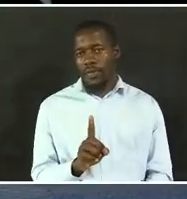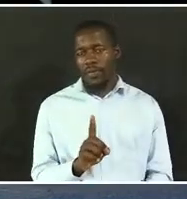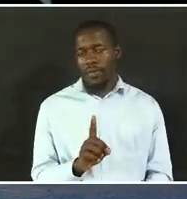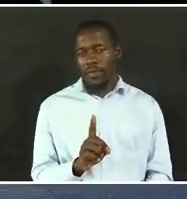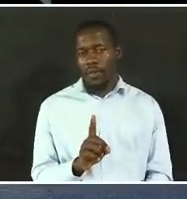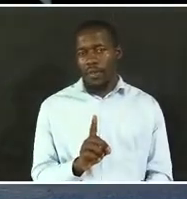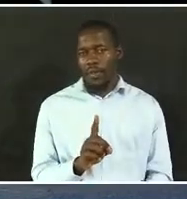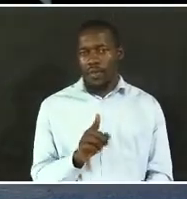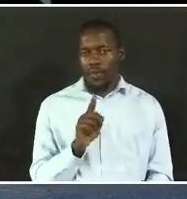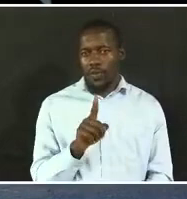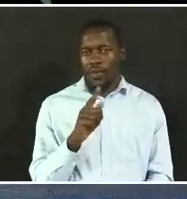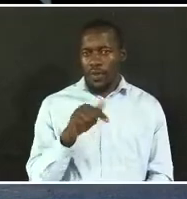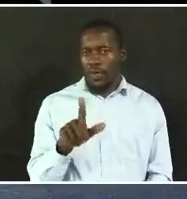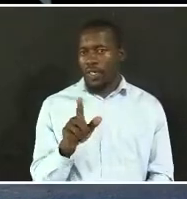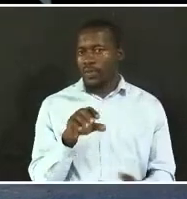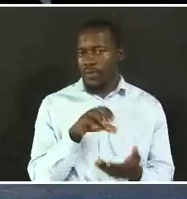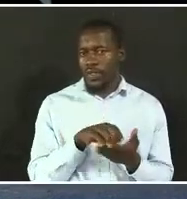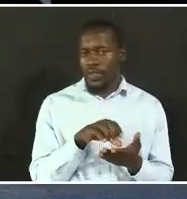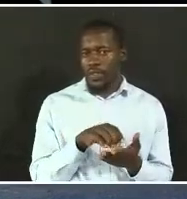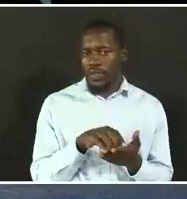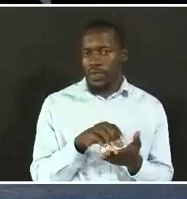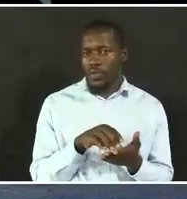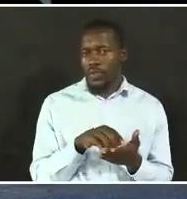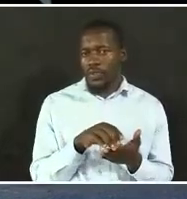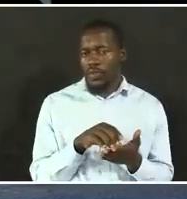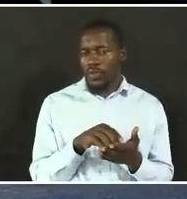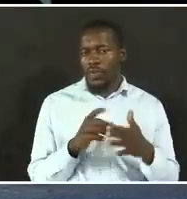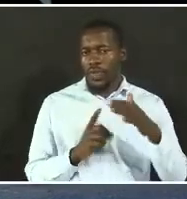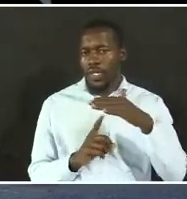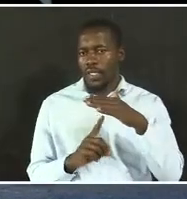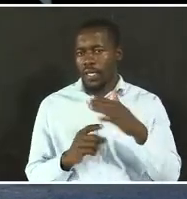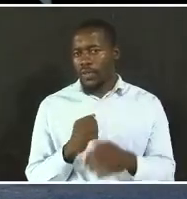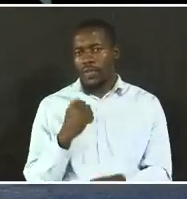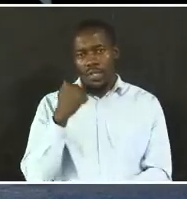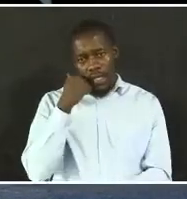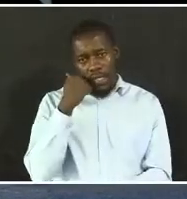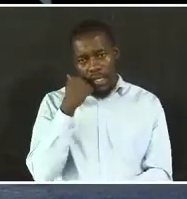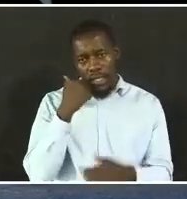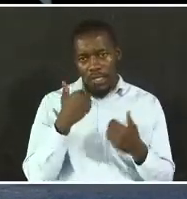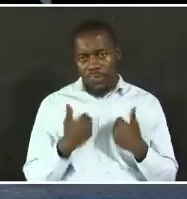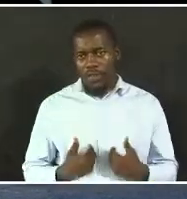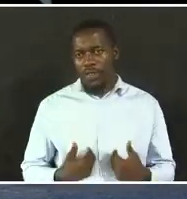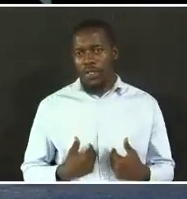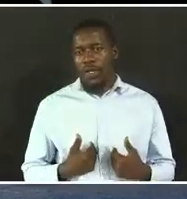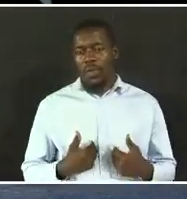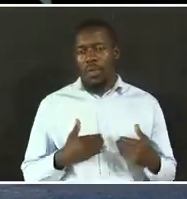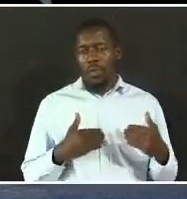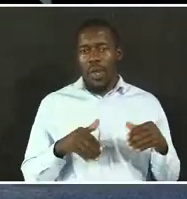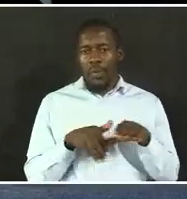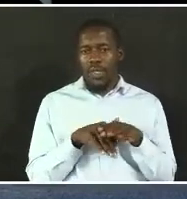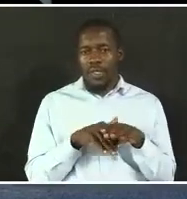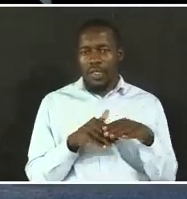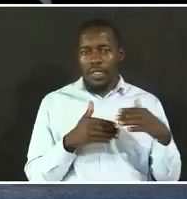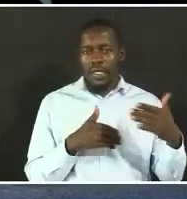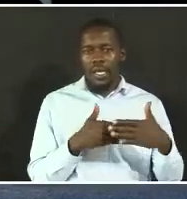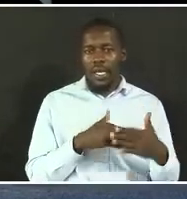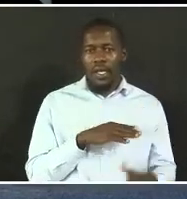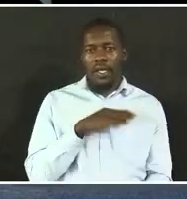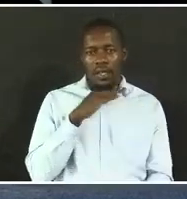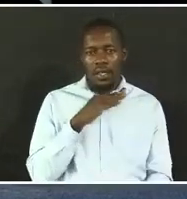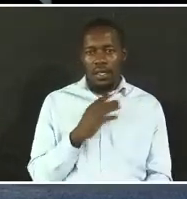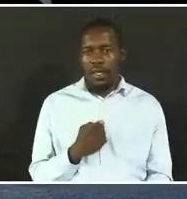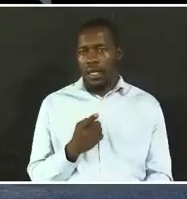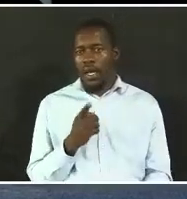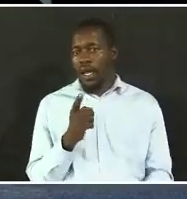in the right position to be able to minister to the sick, to the dying, Are you empathizing enough, or are you going there to